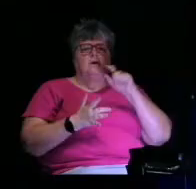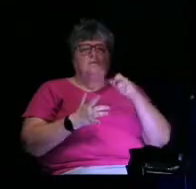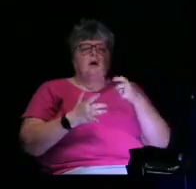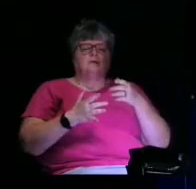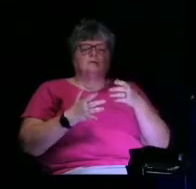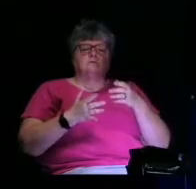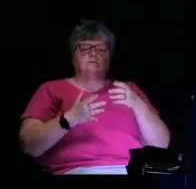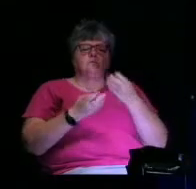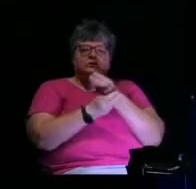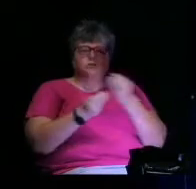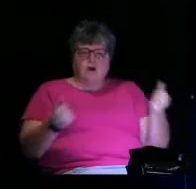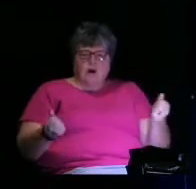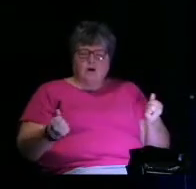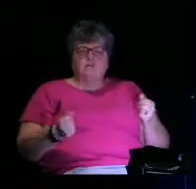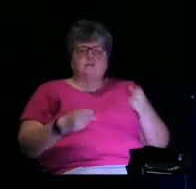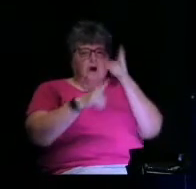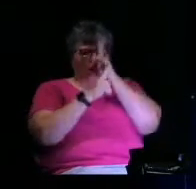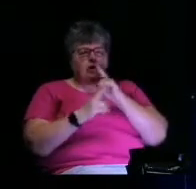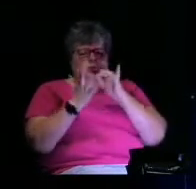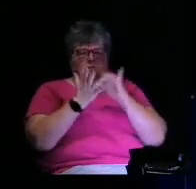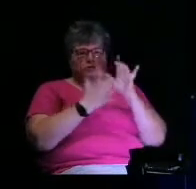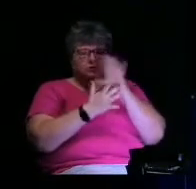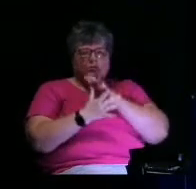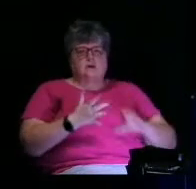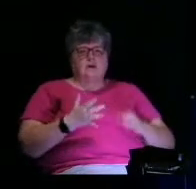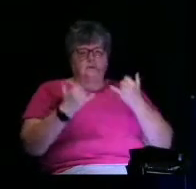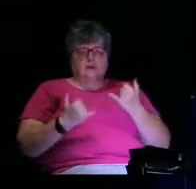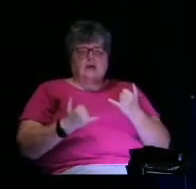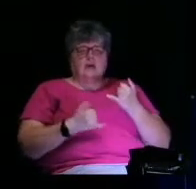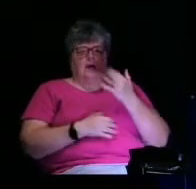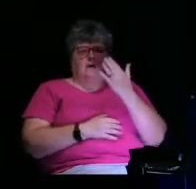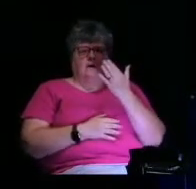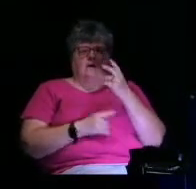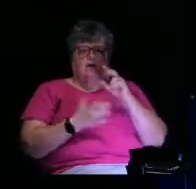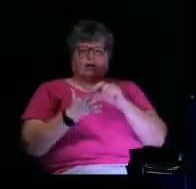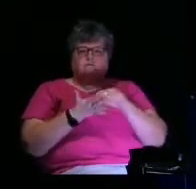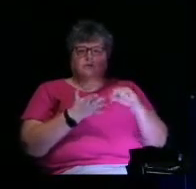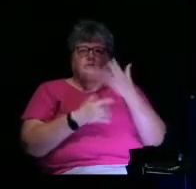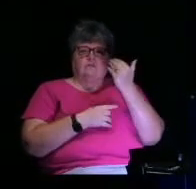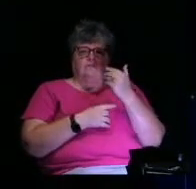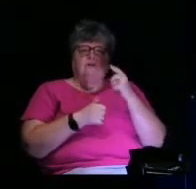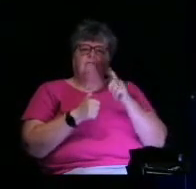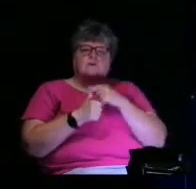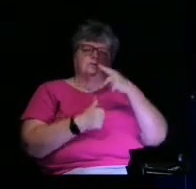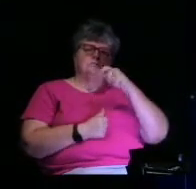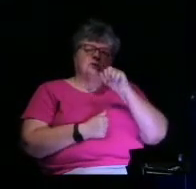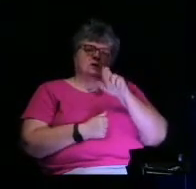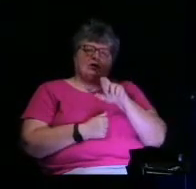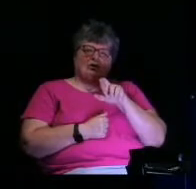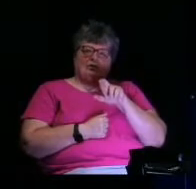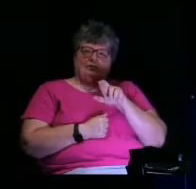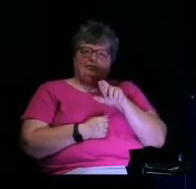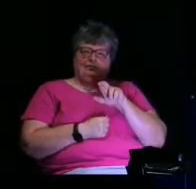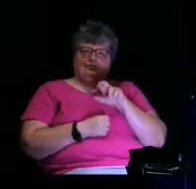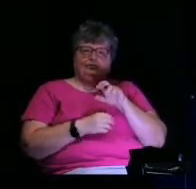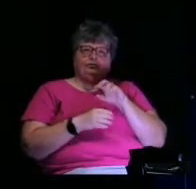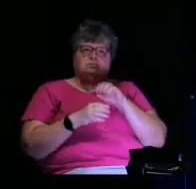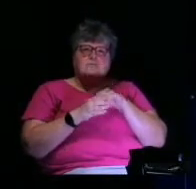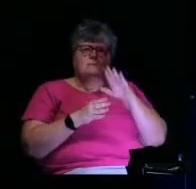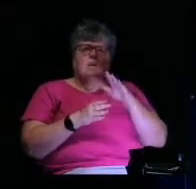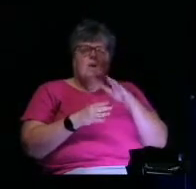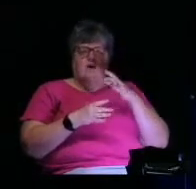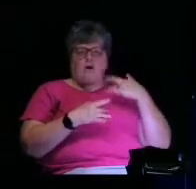Christ right now, today, all right? We read this in verses 15 of chapter 3 of 1 Peter. But in your hearts,